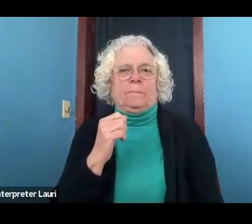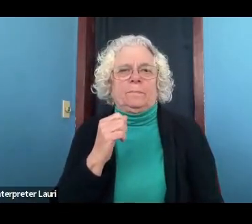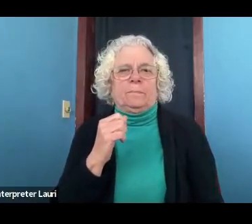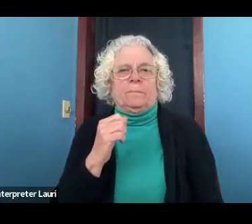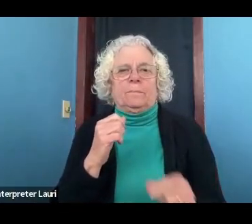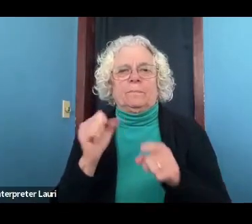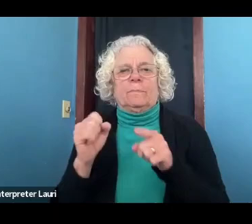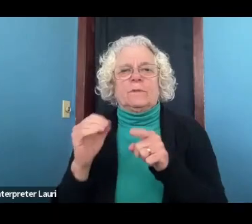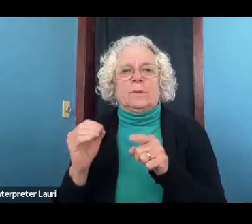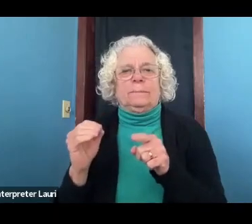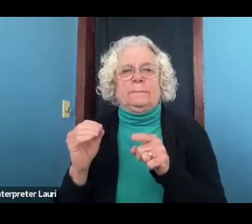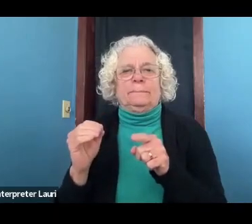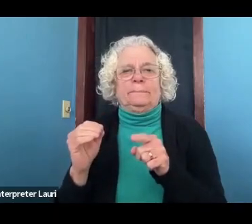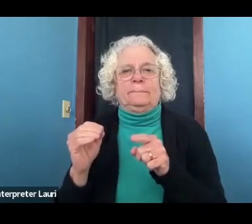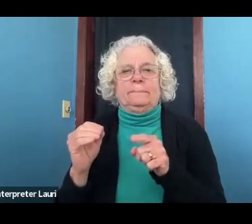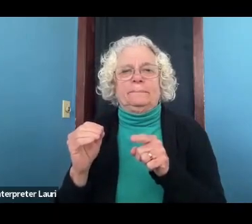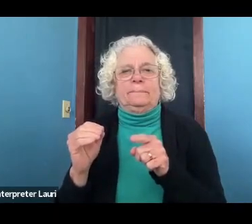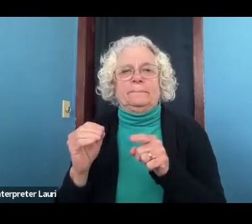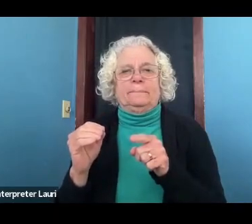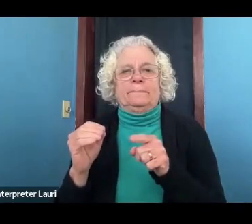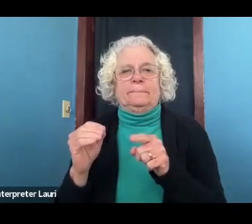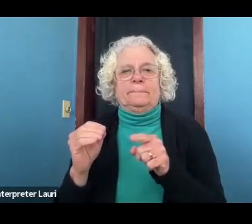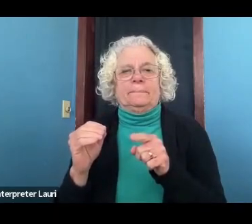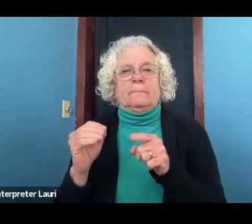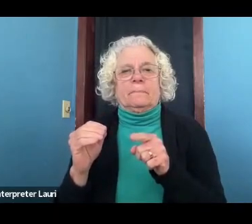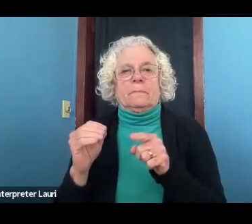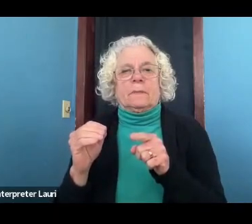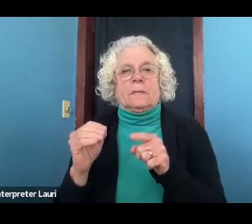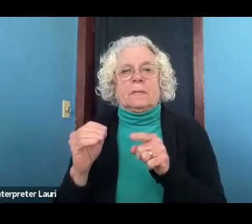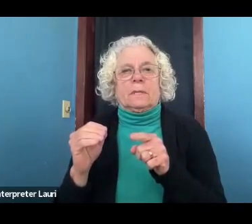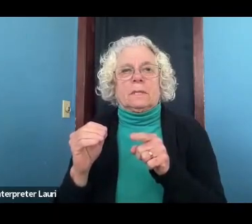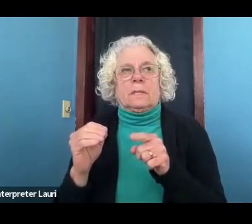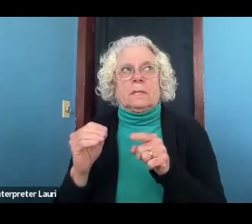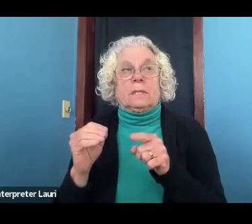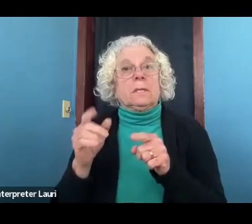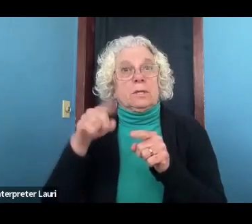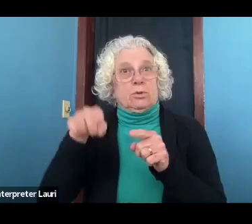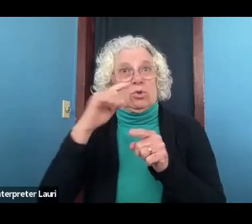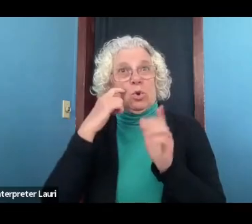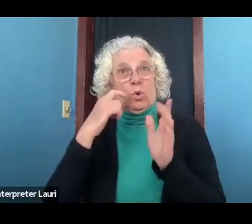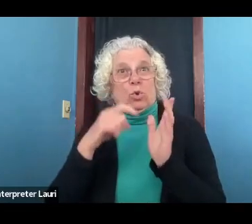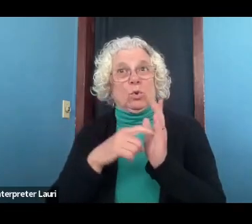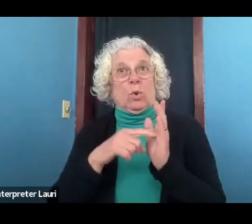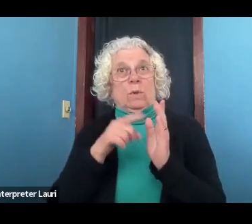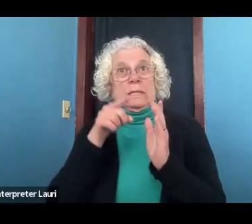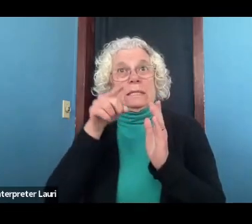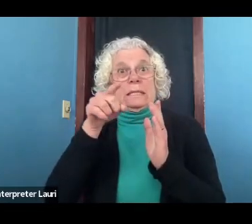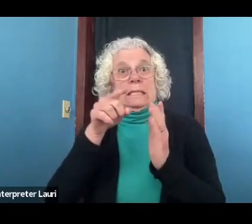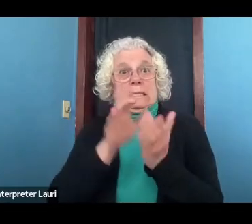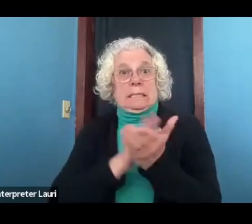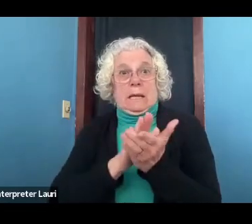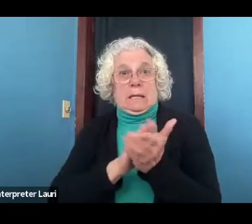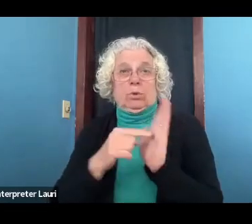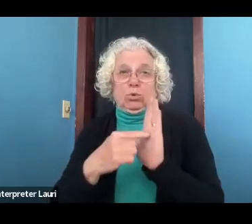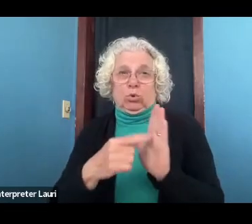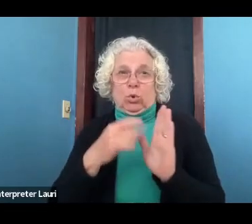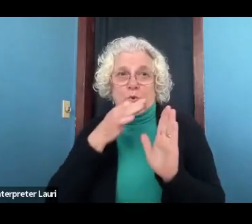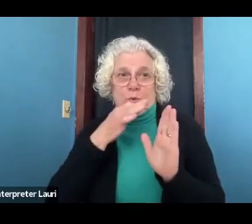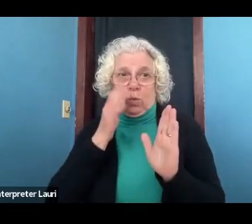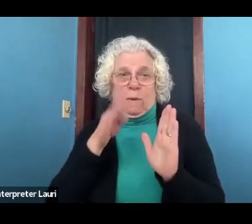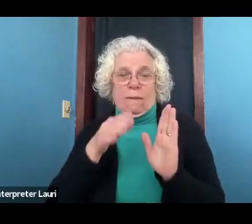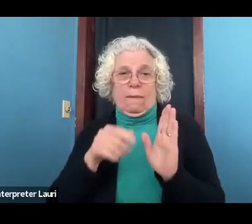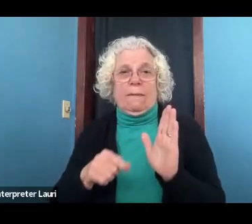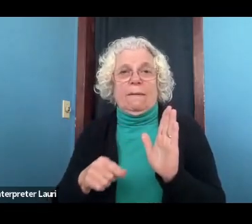registered nurse can sign it as well. So you'll see on the document, we're going to look at it next.